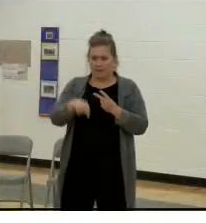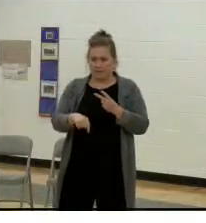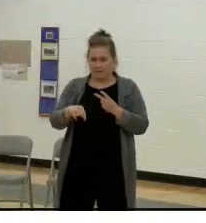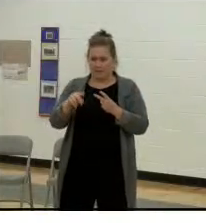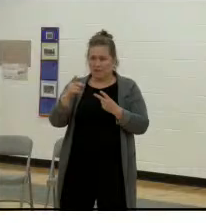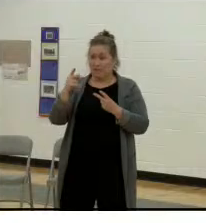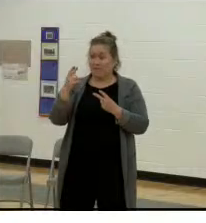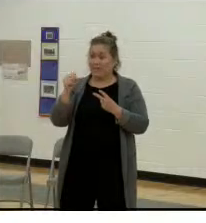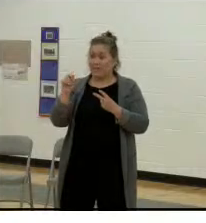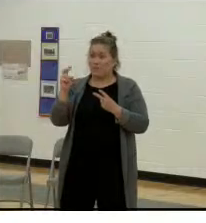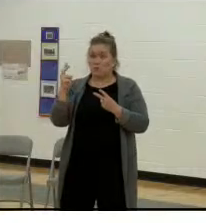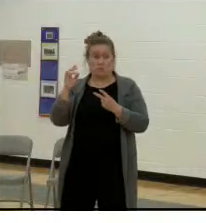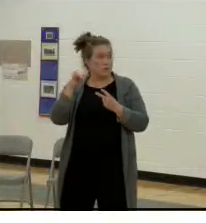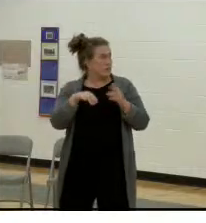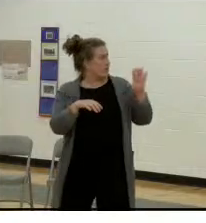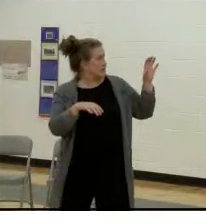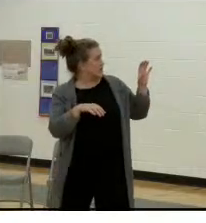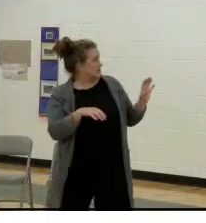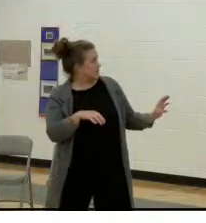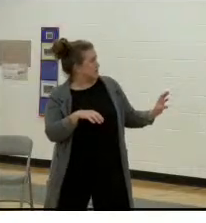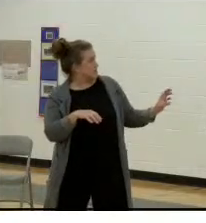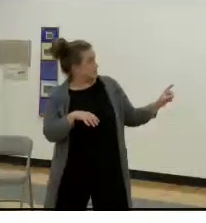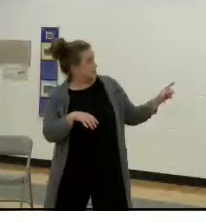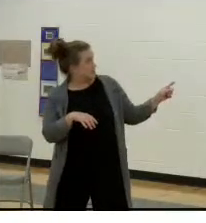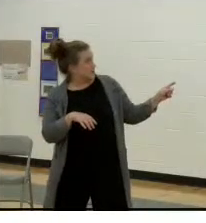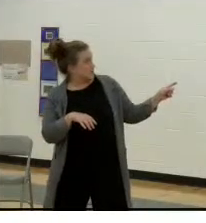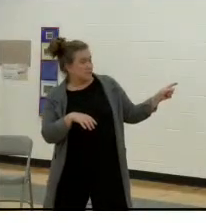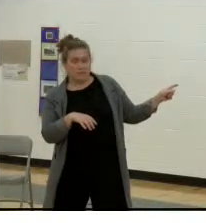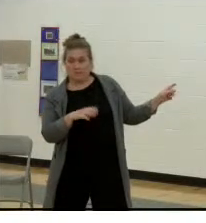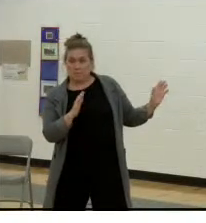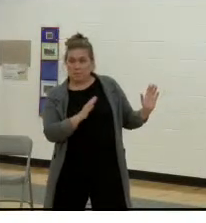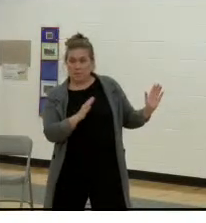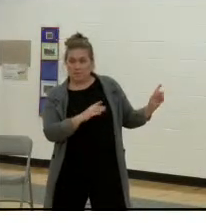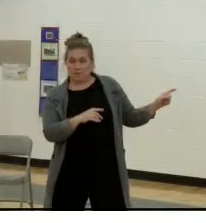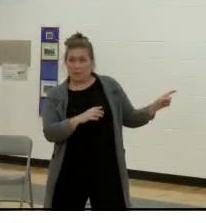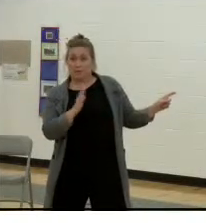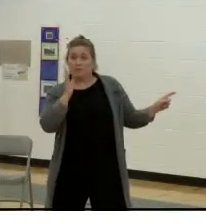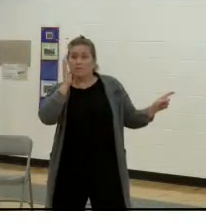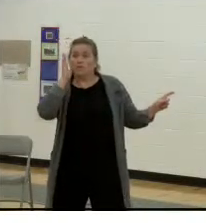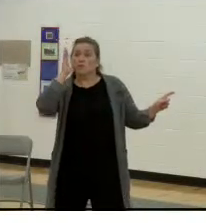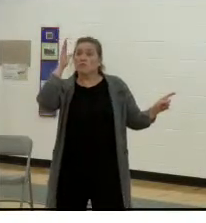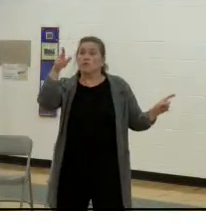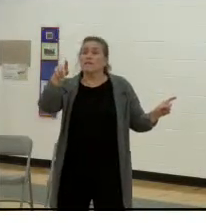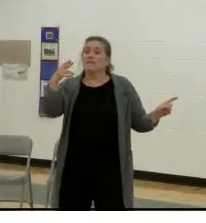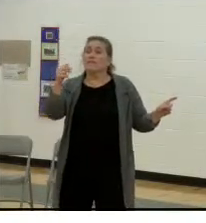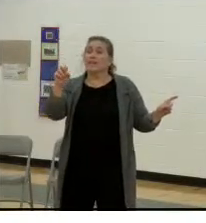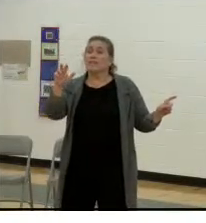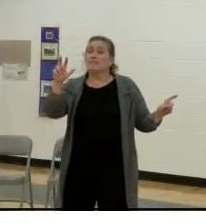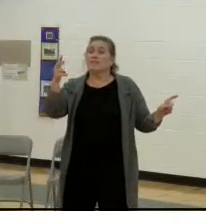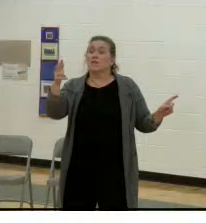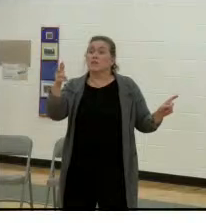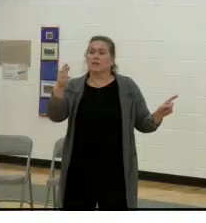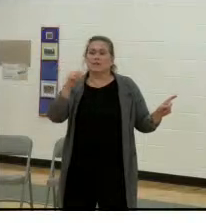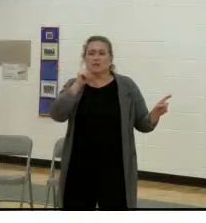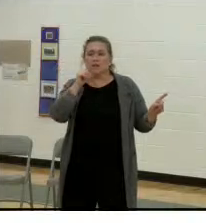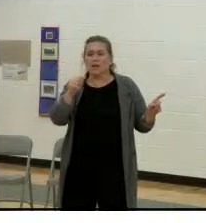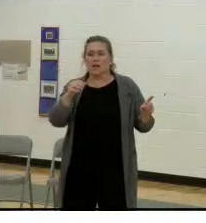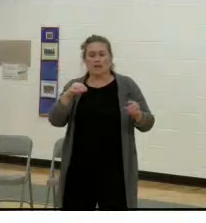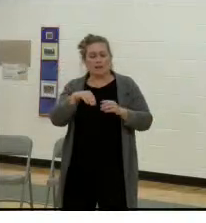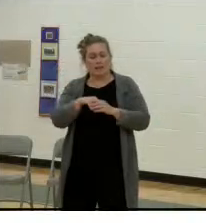existing multi-purpose courts. And then in a future phase outside of this project, not in this